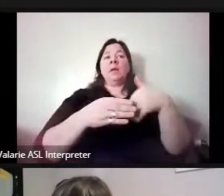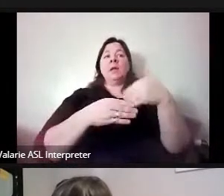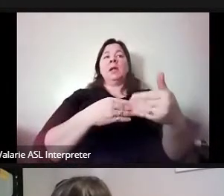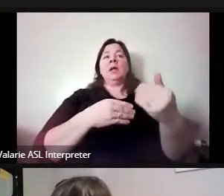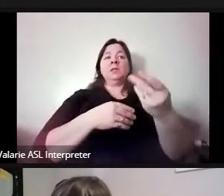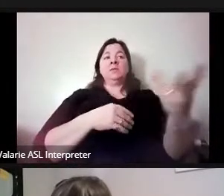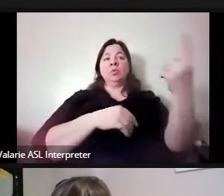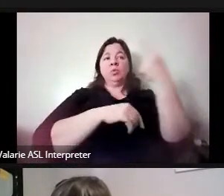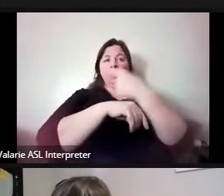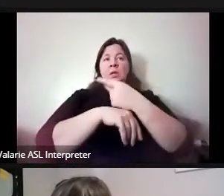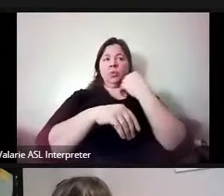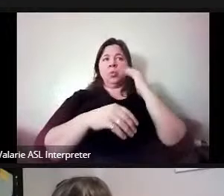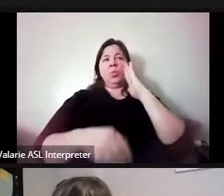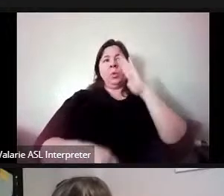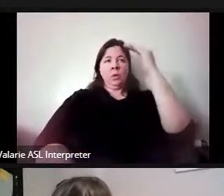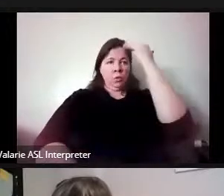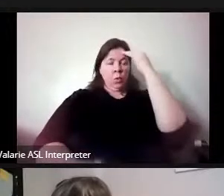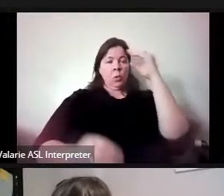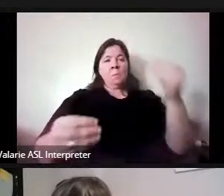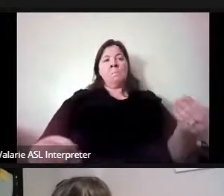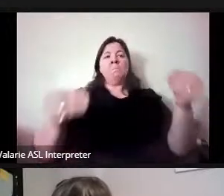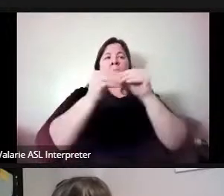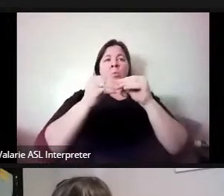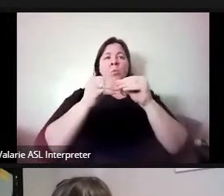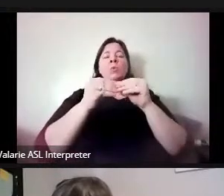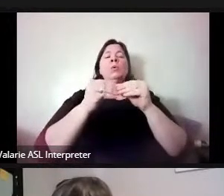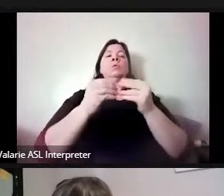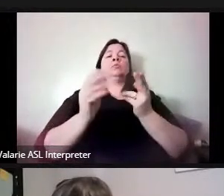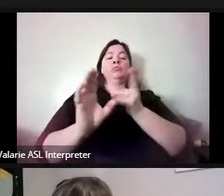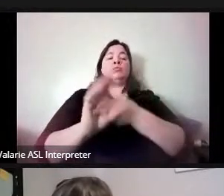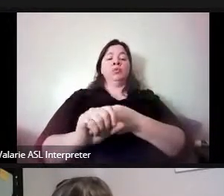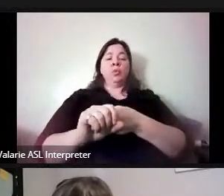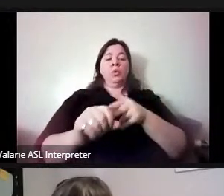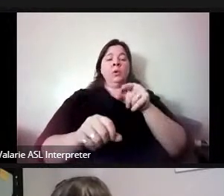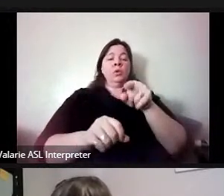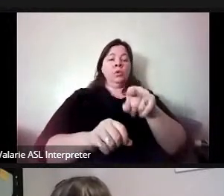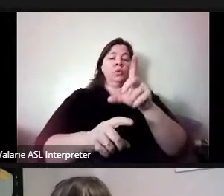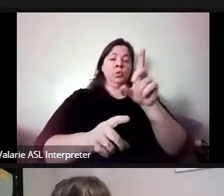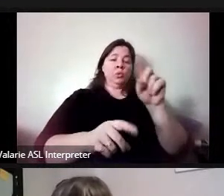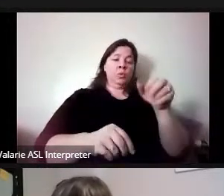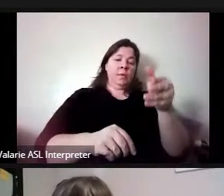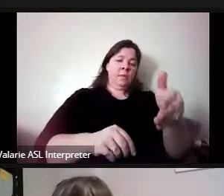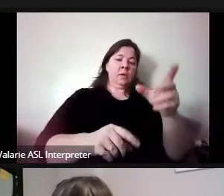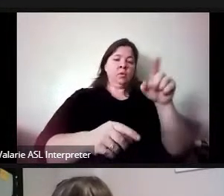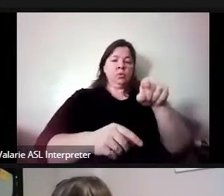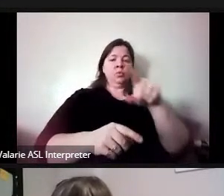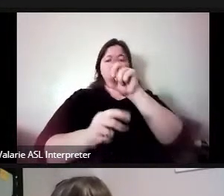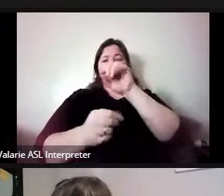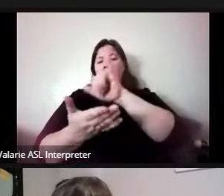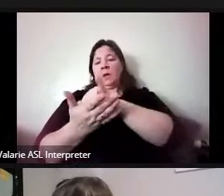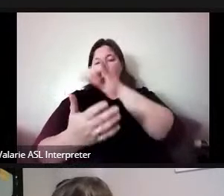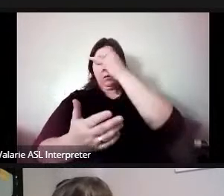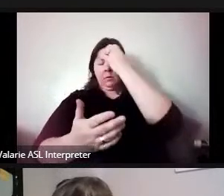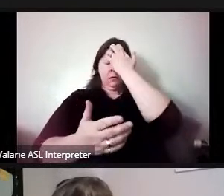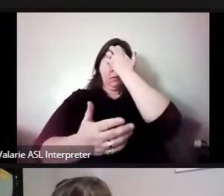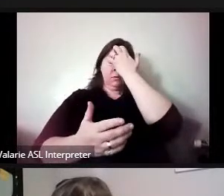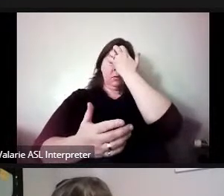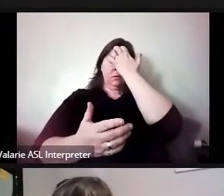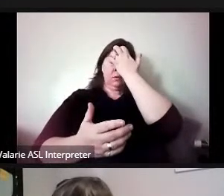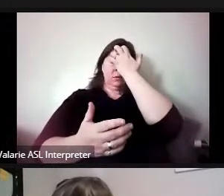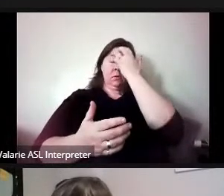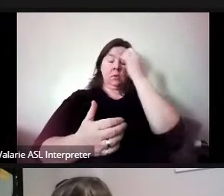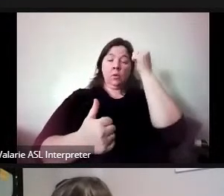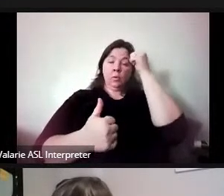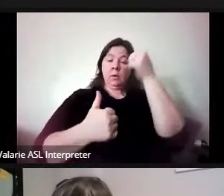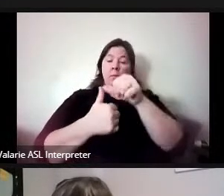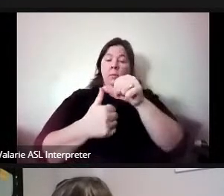days. We'll know more, like get in, do this, you do this, you do that. And remember, when they do a product like